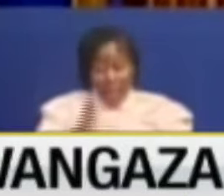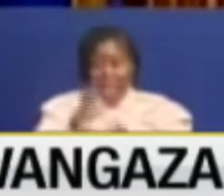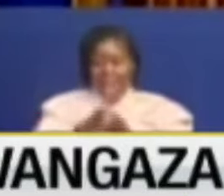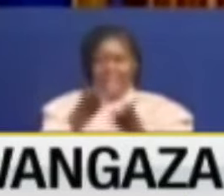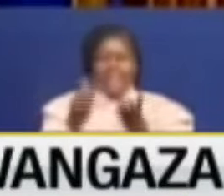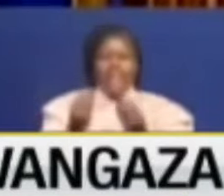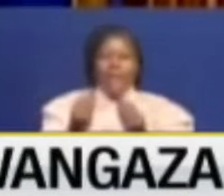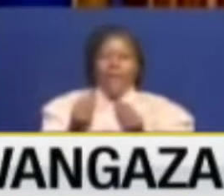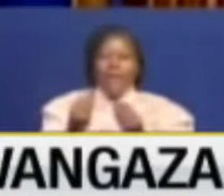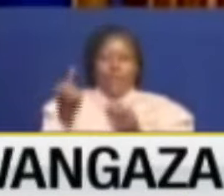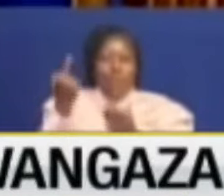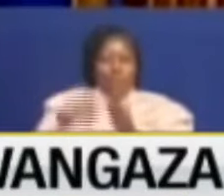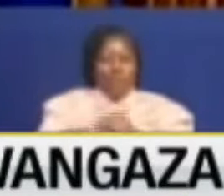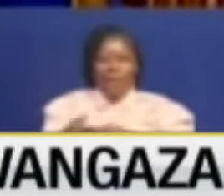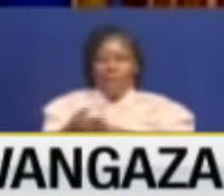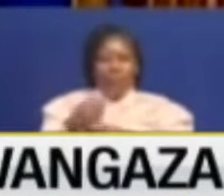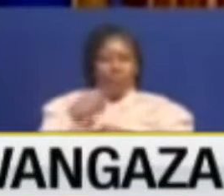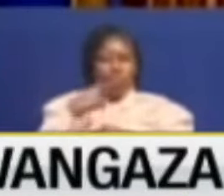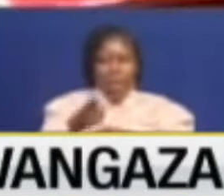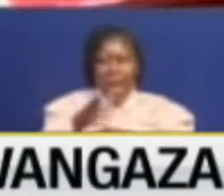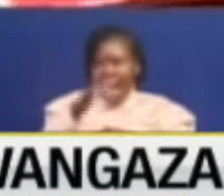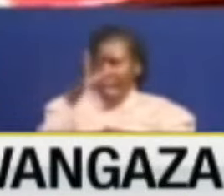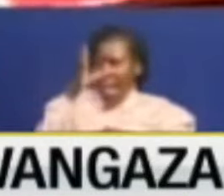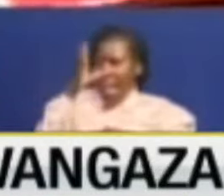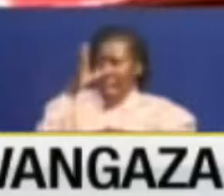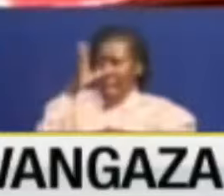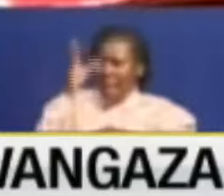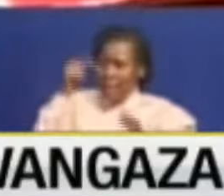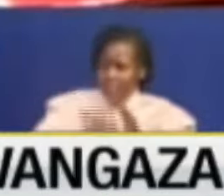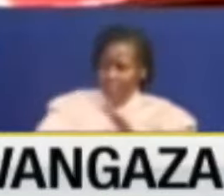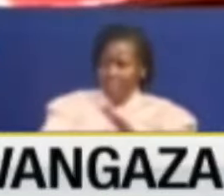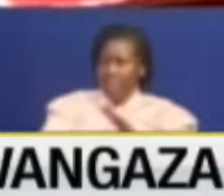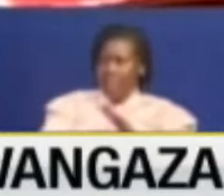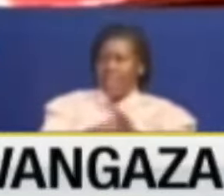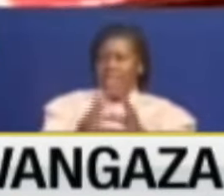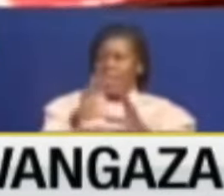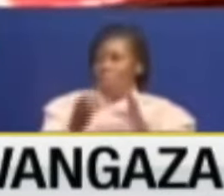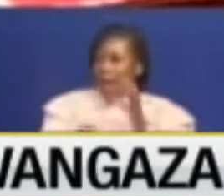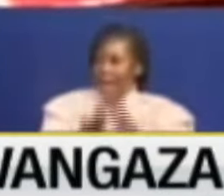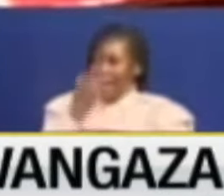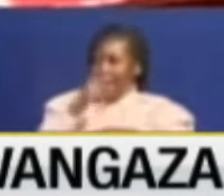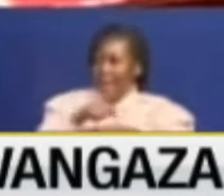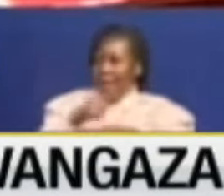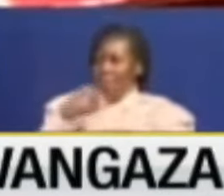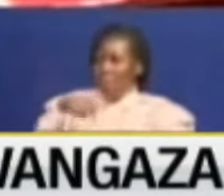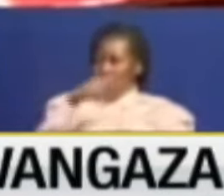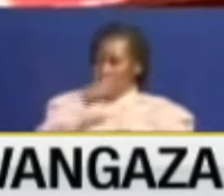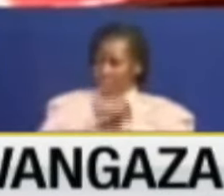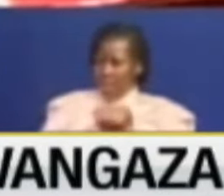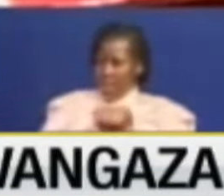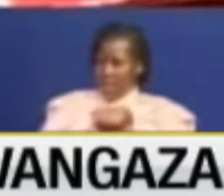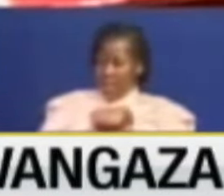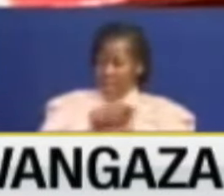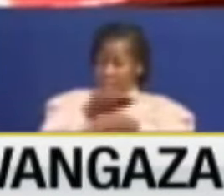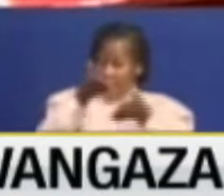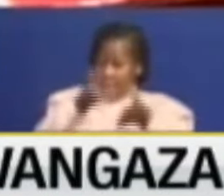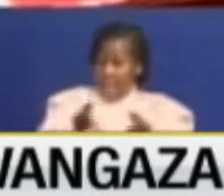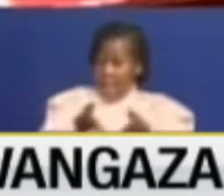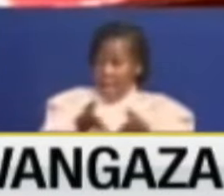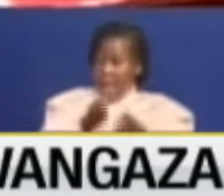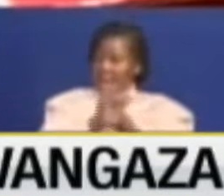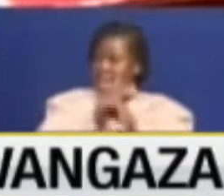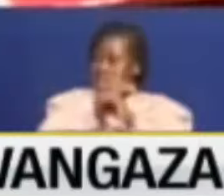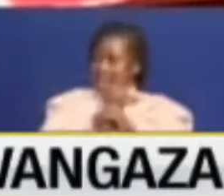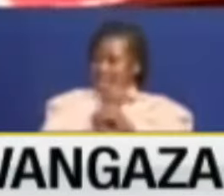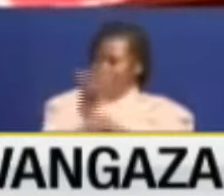simple, that what you're being fed with are lies. Lies that were created while you were still in the floor of this house defending the